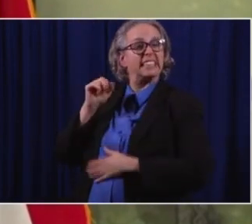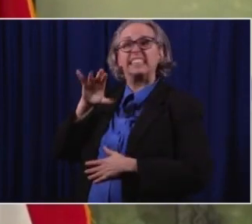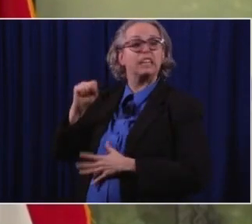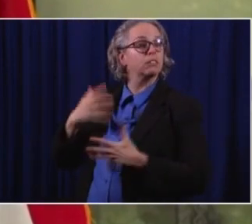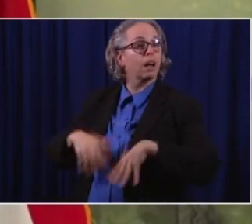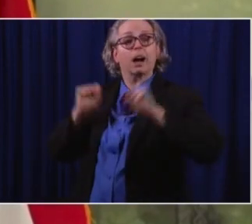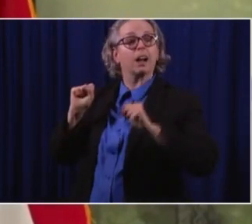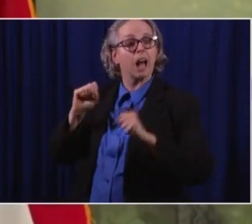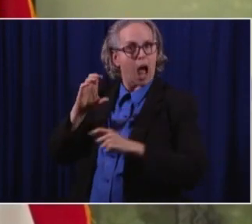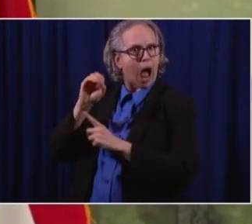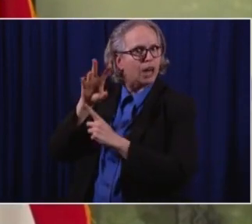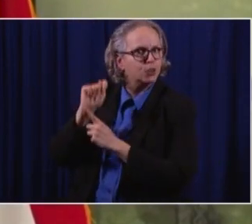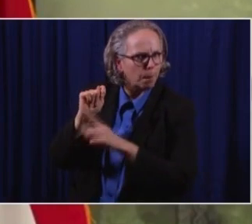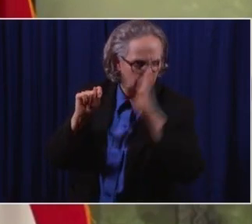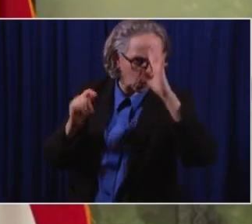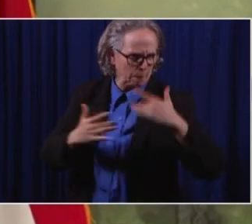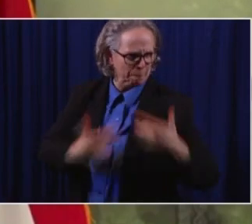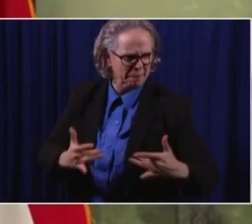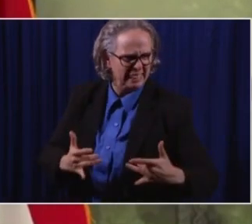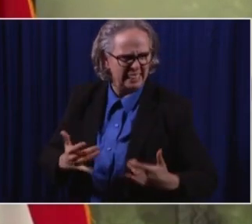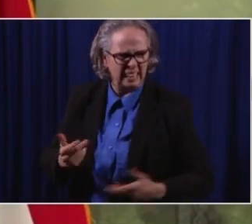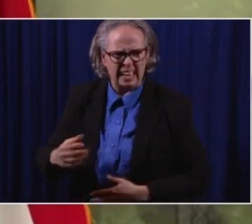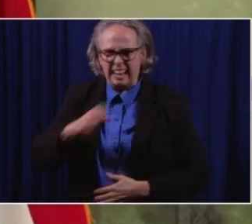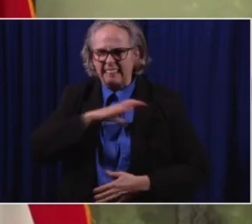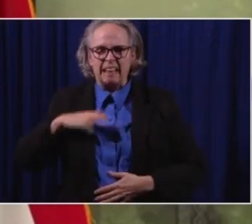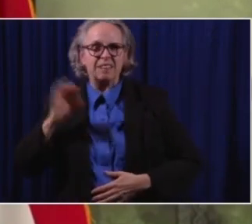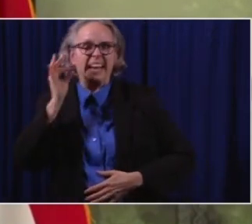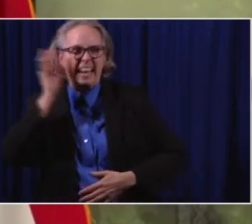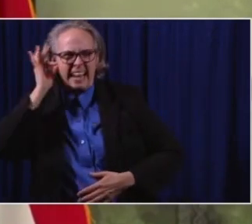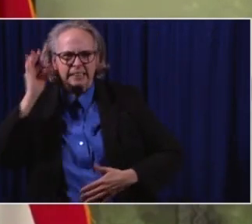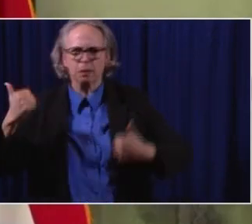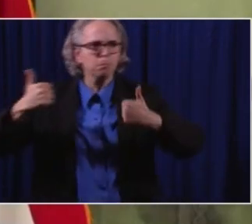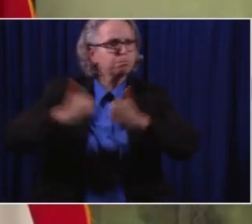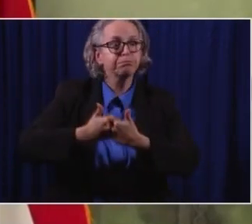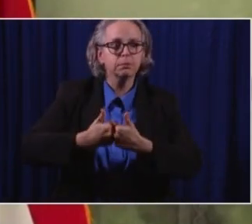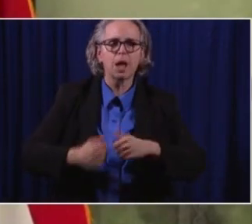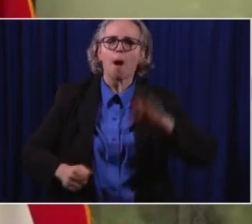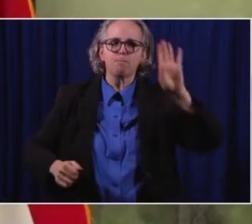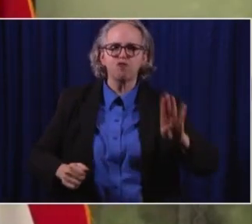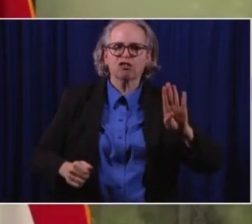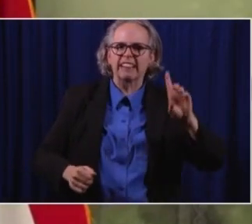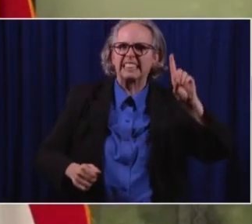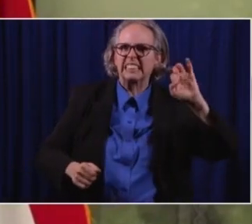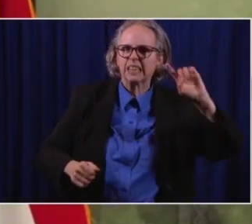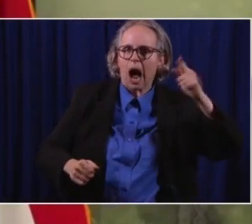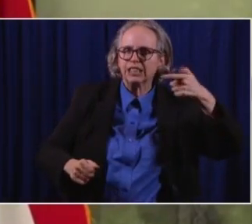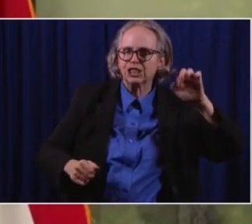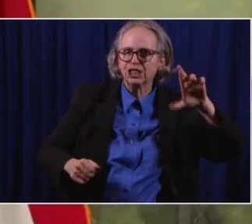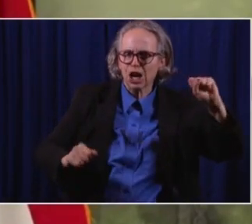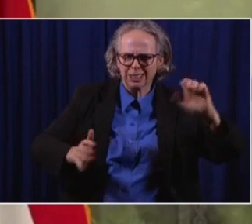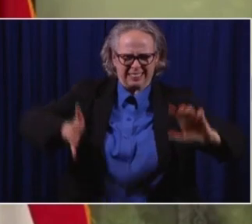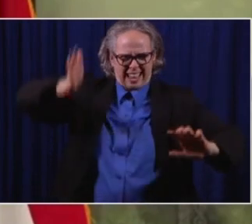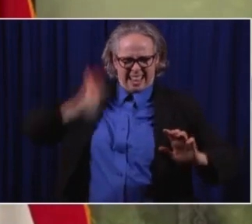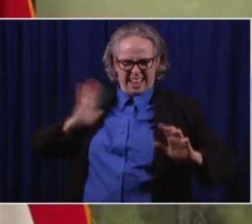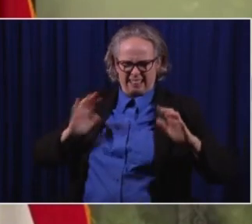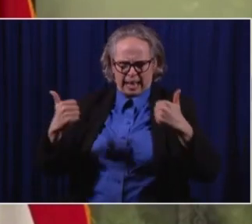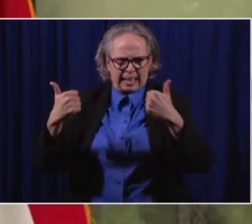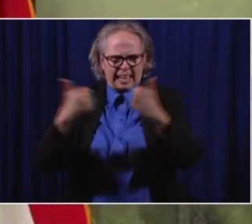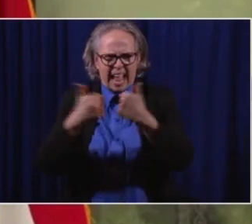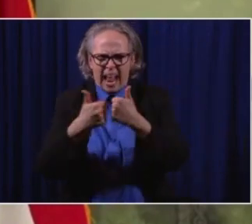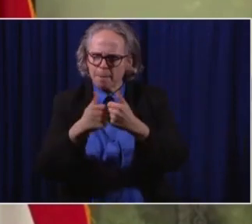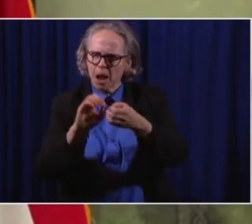Cleveland Indians were battling the Brooklyn Dodgers in the World Series. This was Game 5, and it was starting right now at